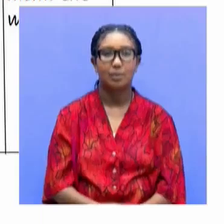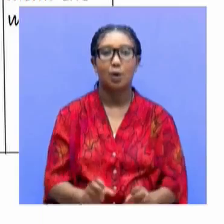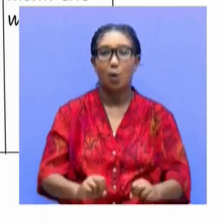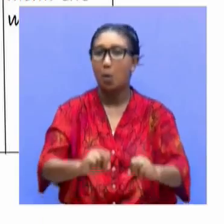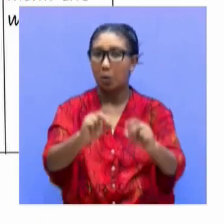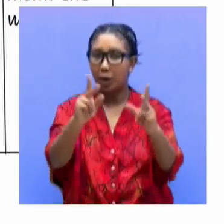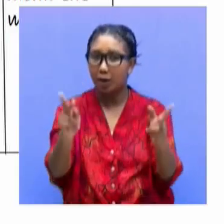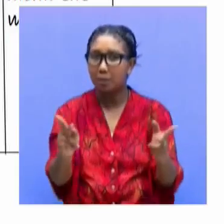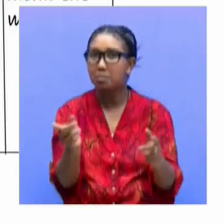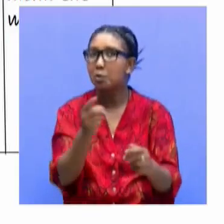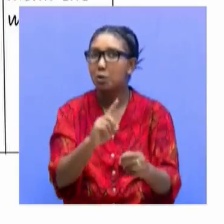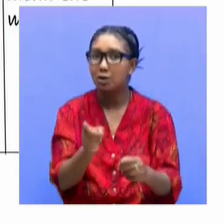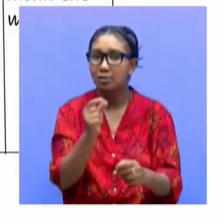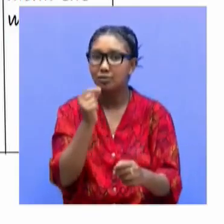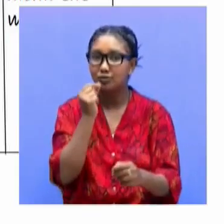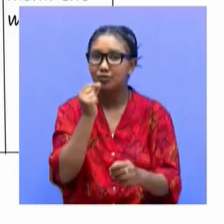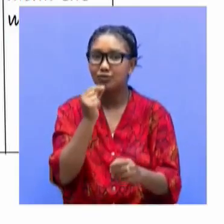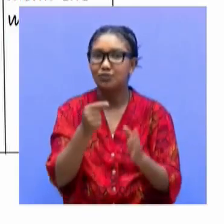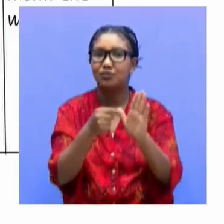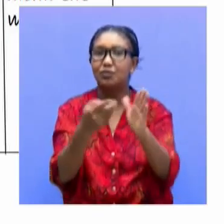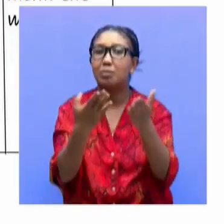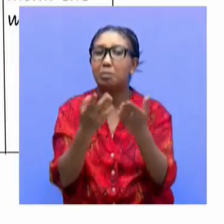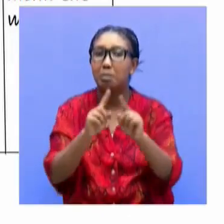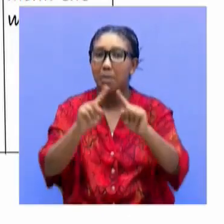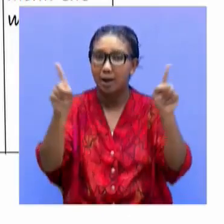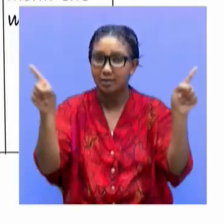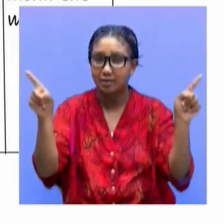Okay, so what happened? But